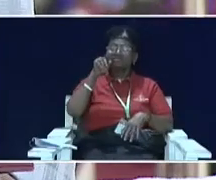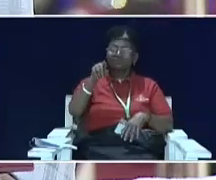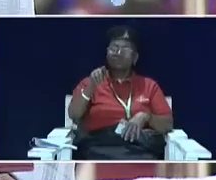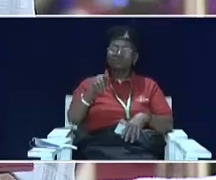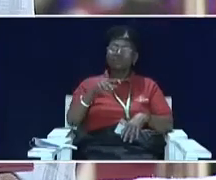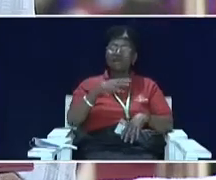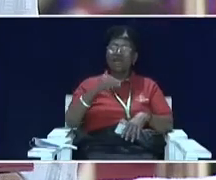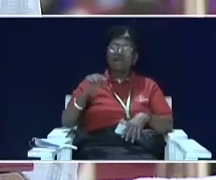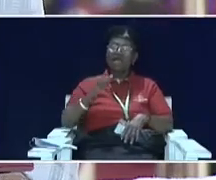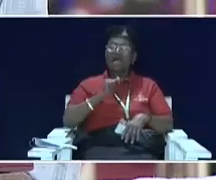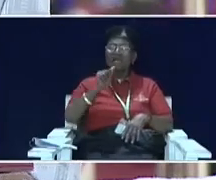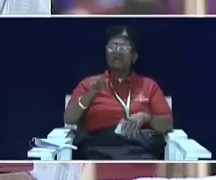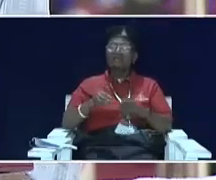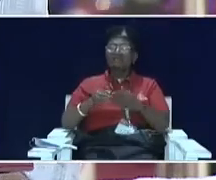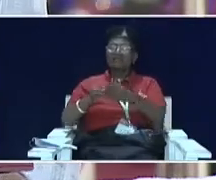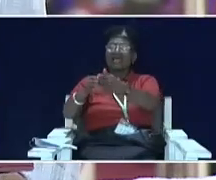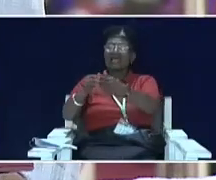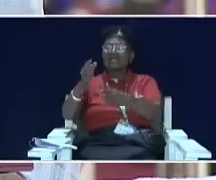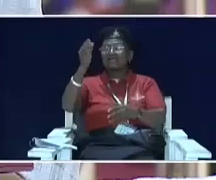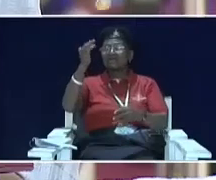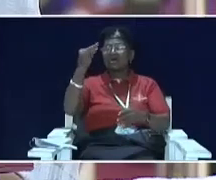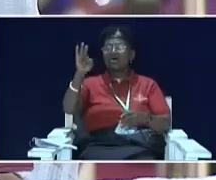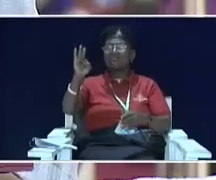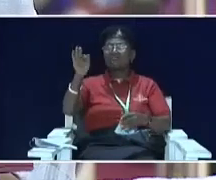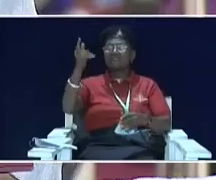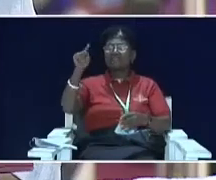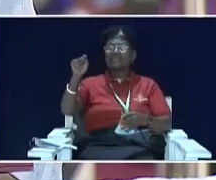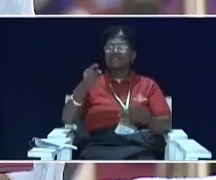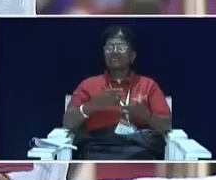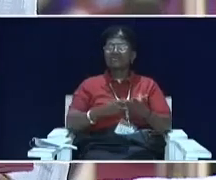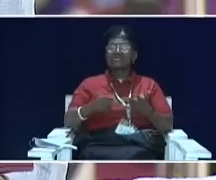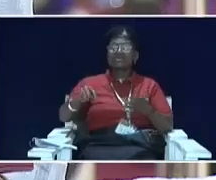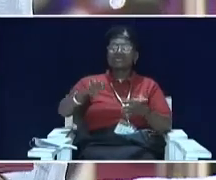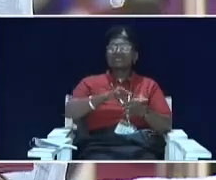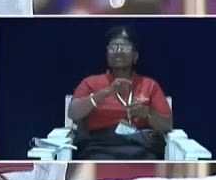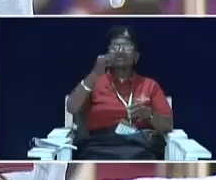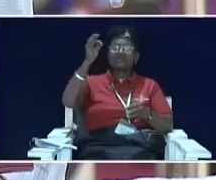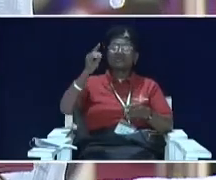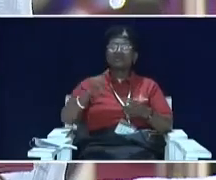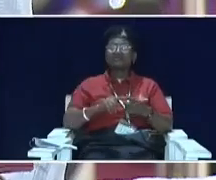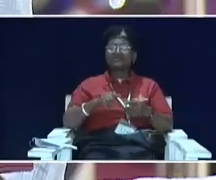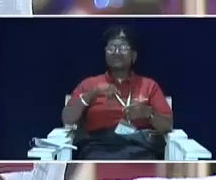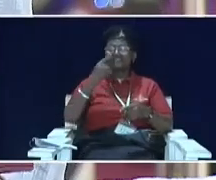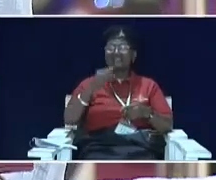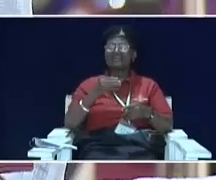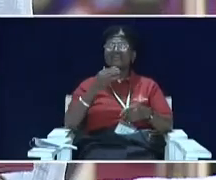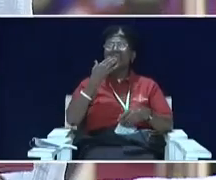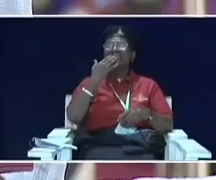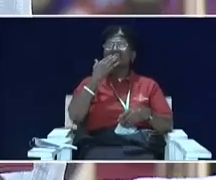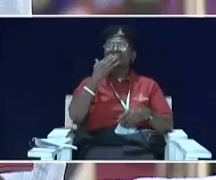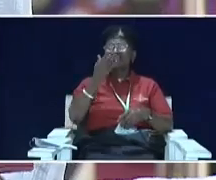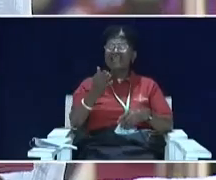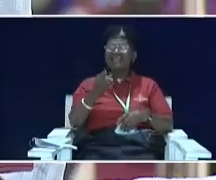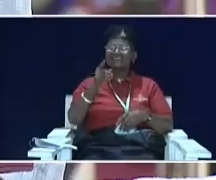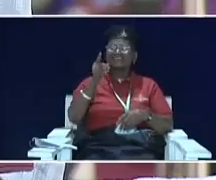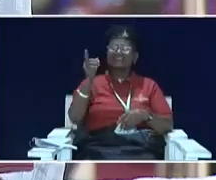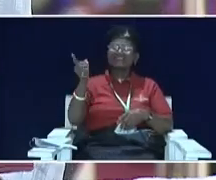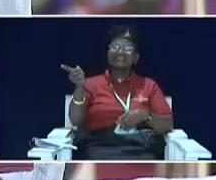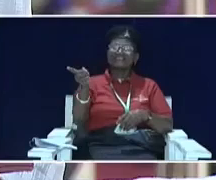And I'm led of the Holy Spirit to say thank you to the engineers,